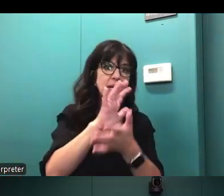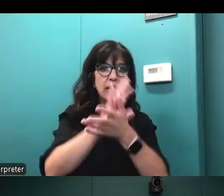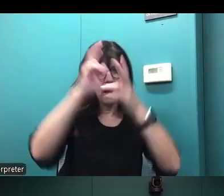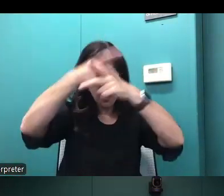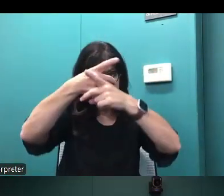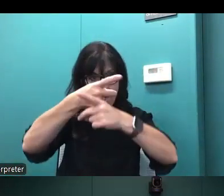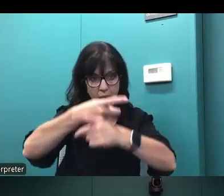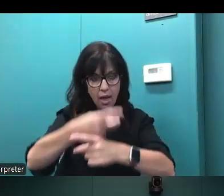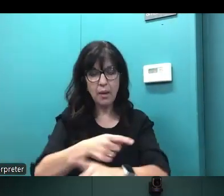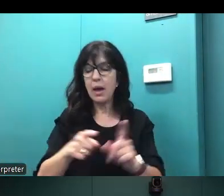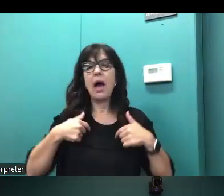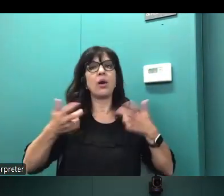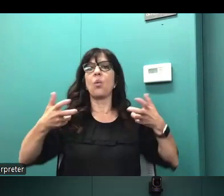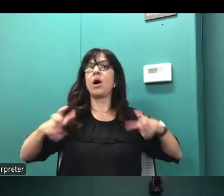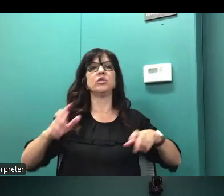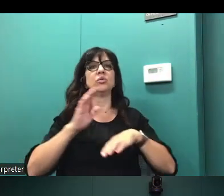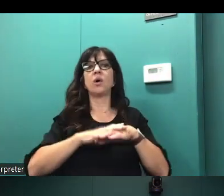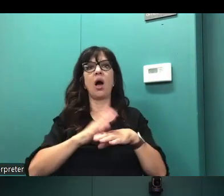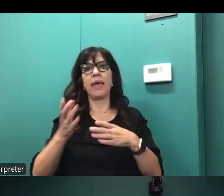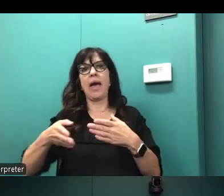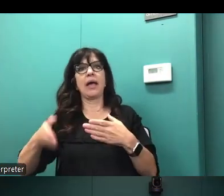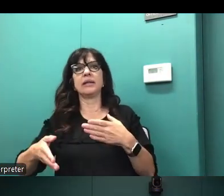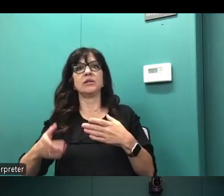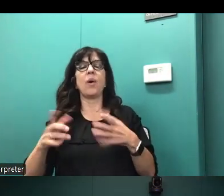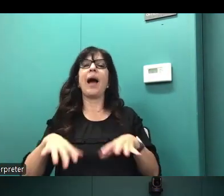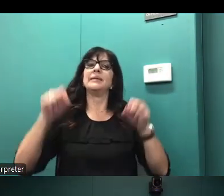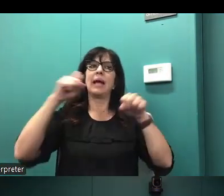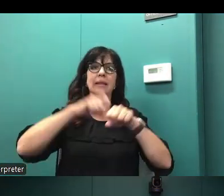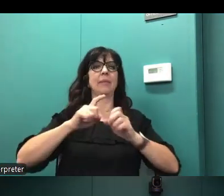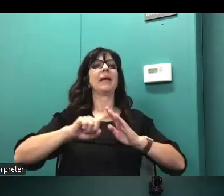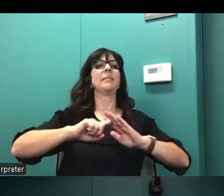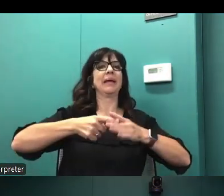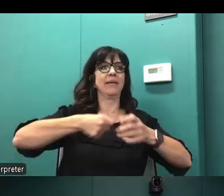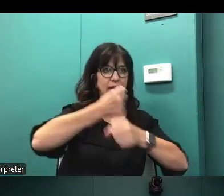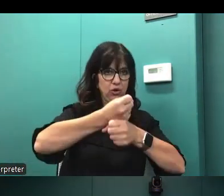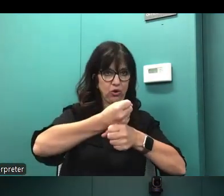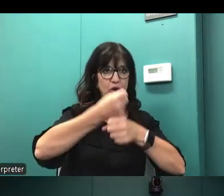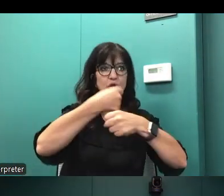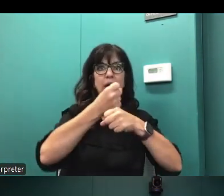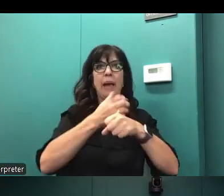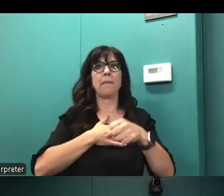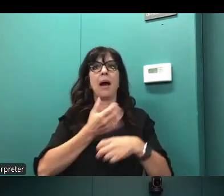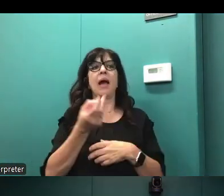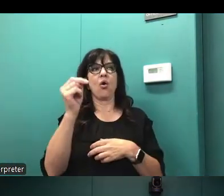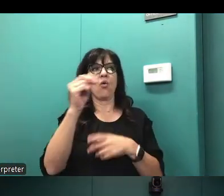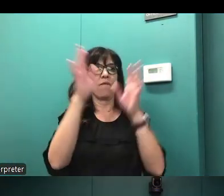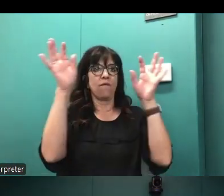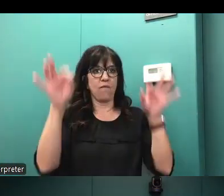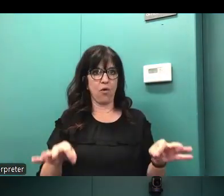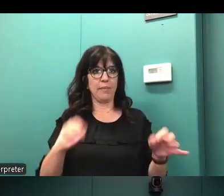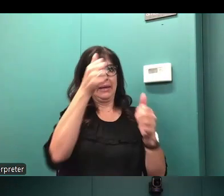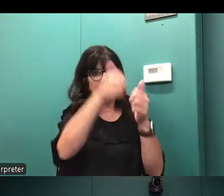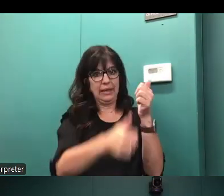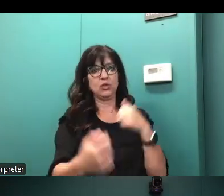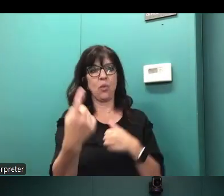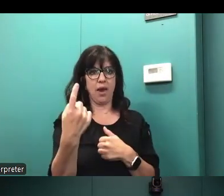data. I don't want to do that on the tail end. So I just take the time at the very beginning of the year, create my own form for each kid. And then I go in and put